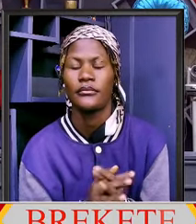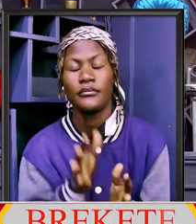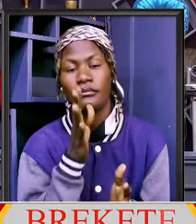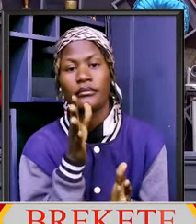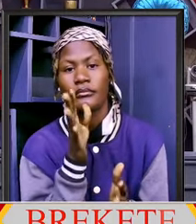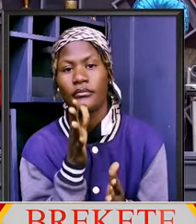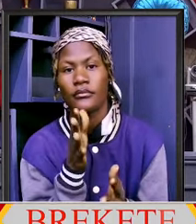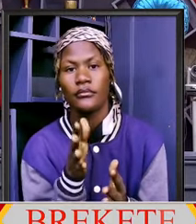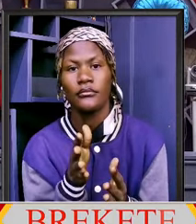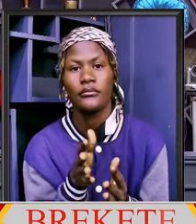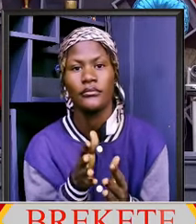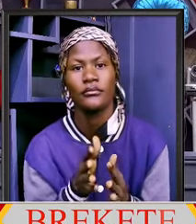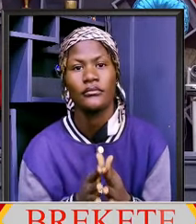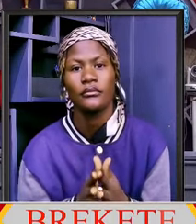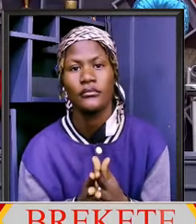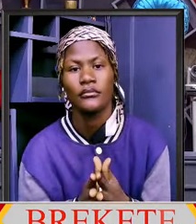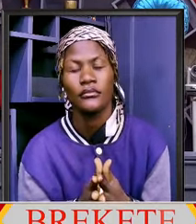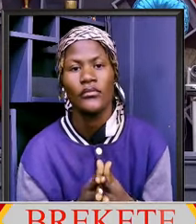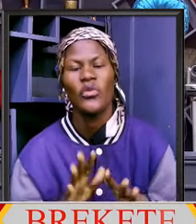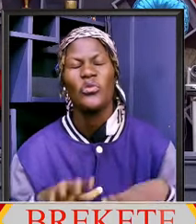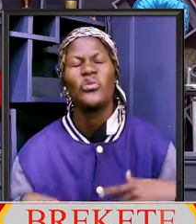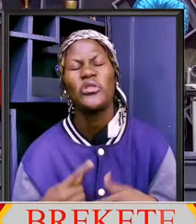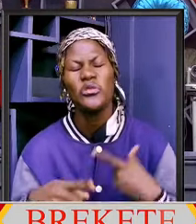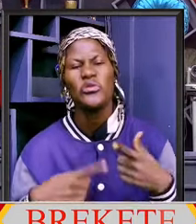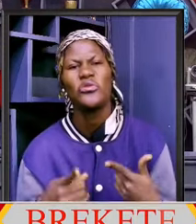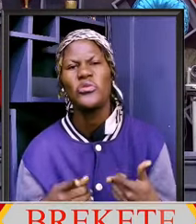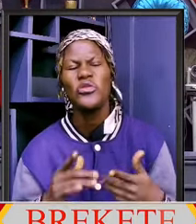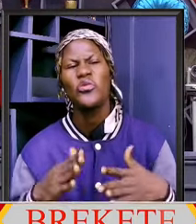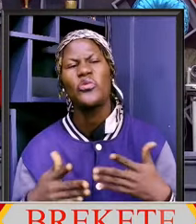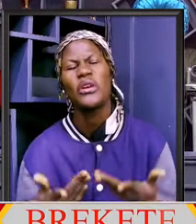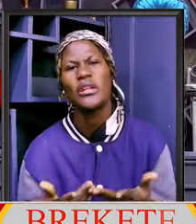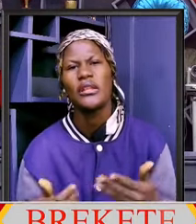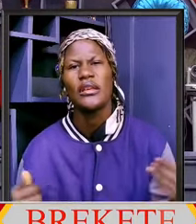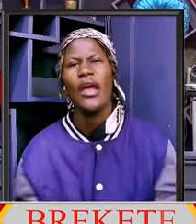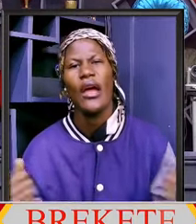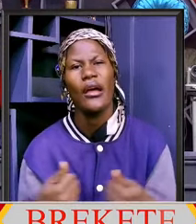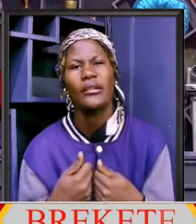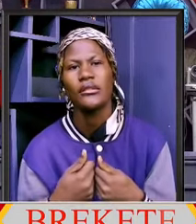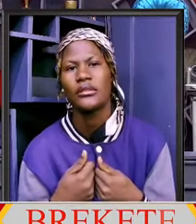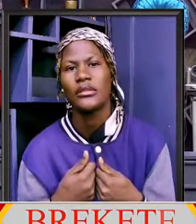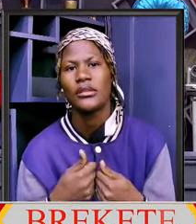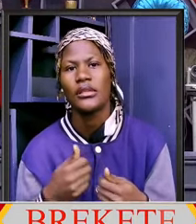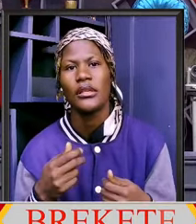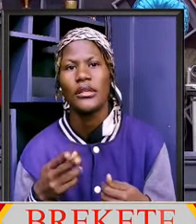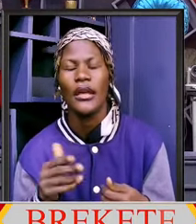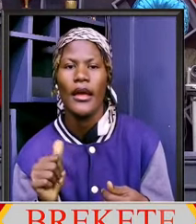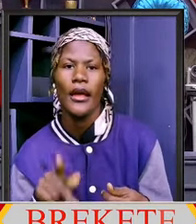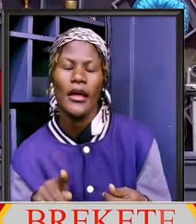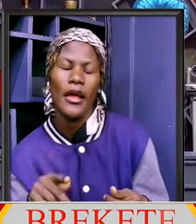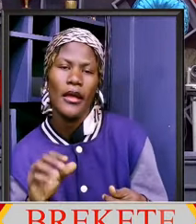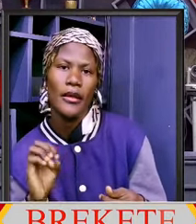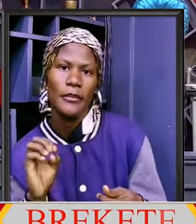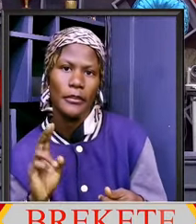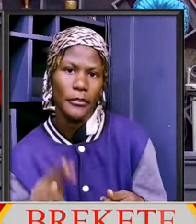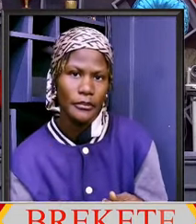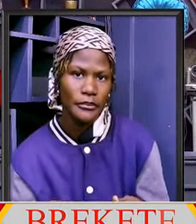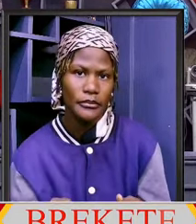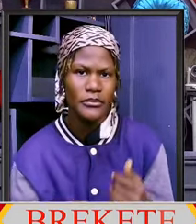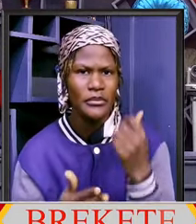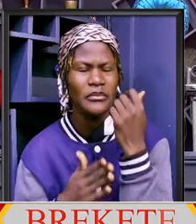Mama? Sir? Where are you they go when this accident happened for 9th mile? Nah, yam.